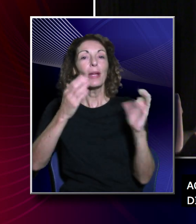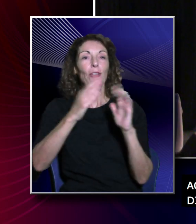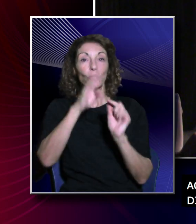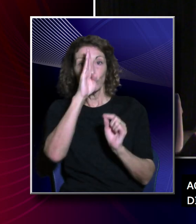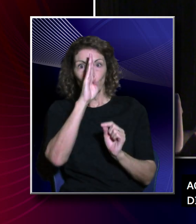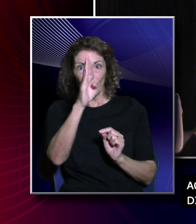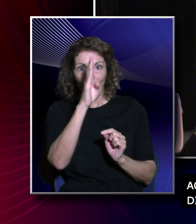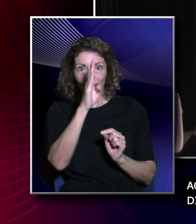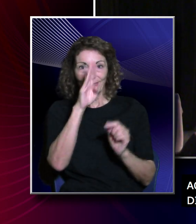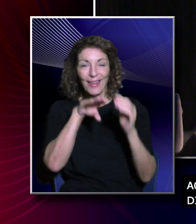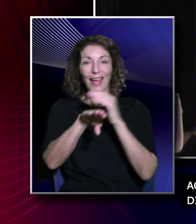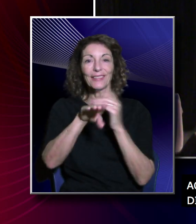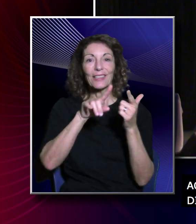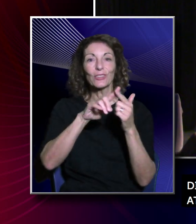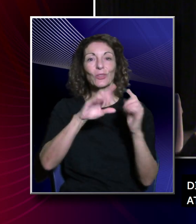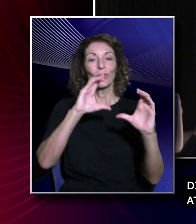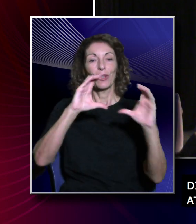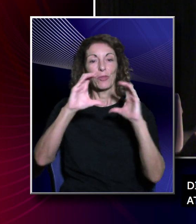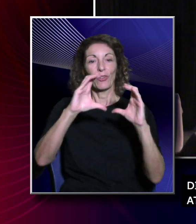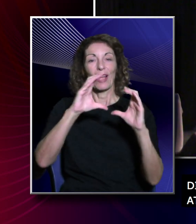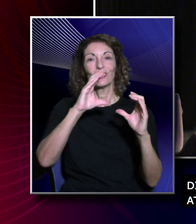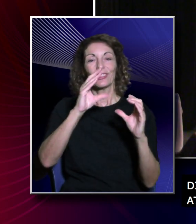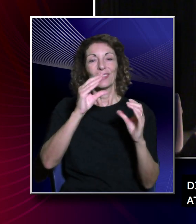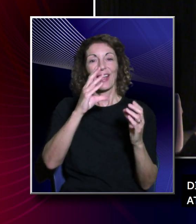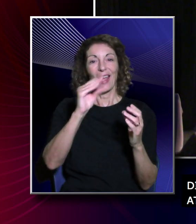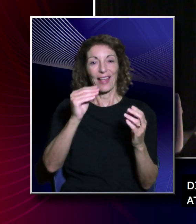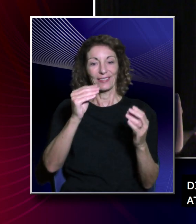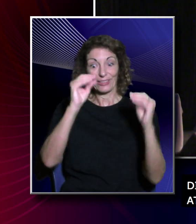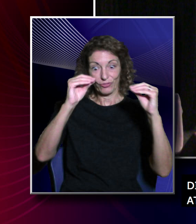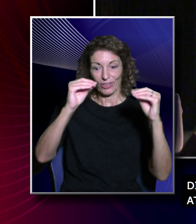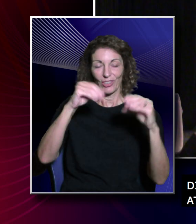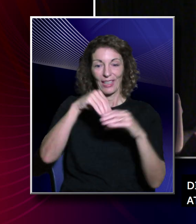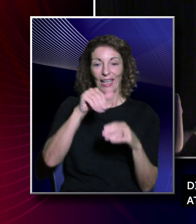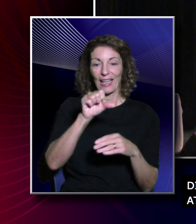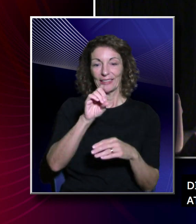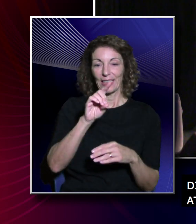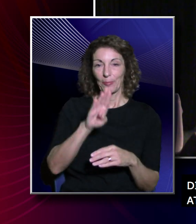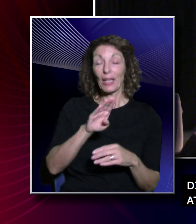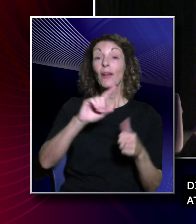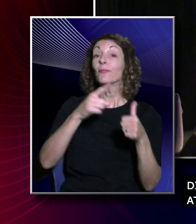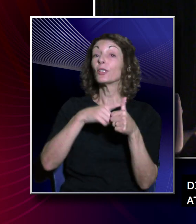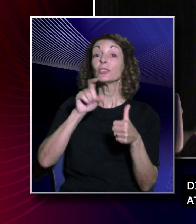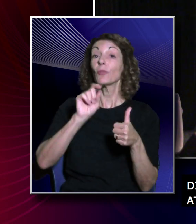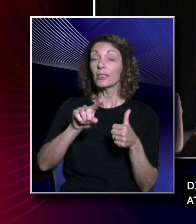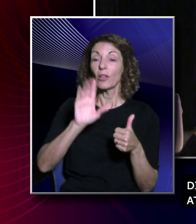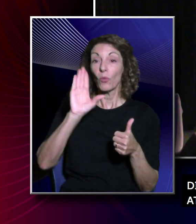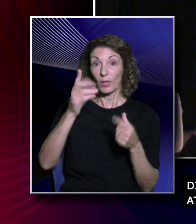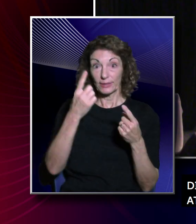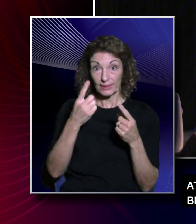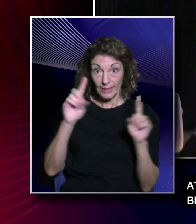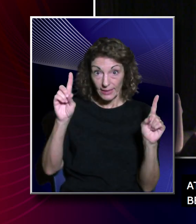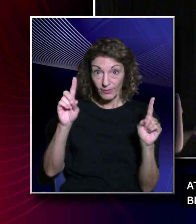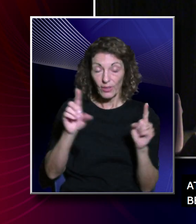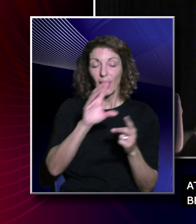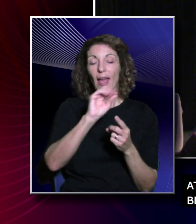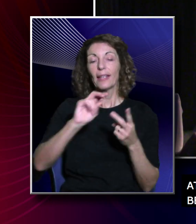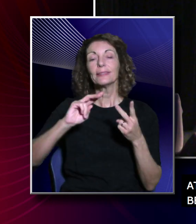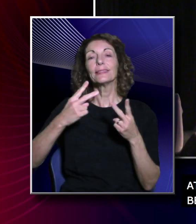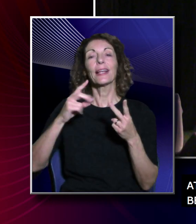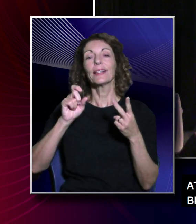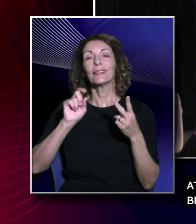at ASDB? So my first question is whether or not they'd be successful. The second one, would they